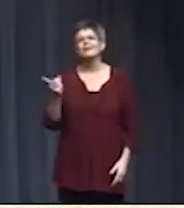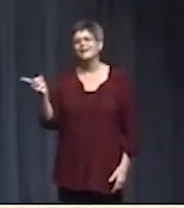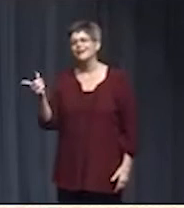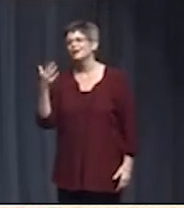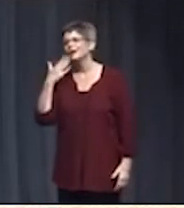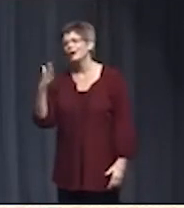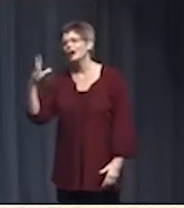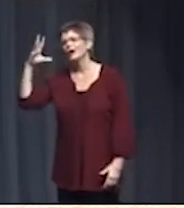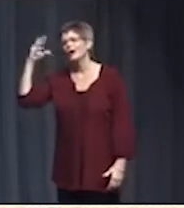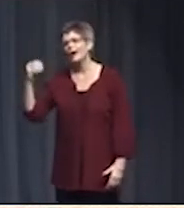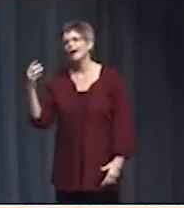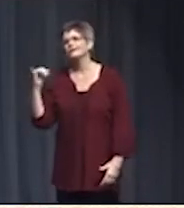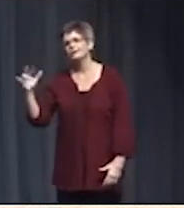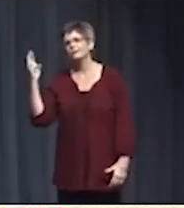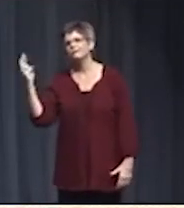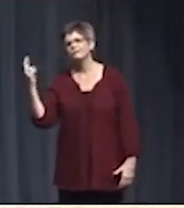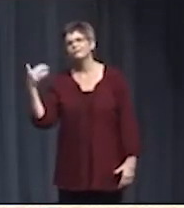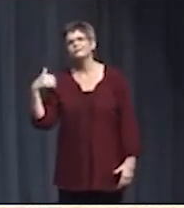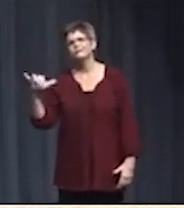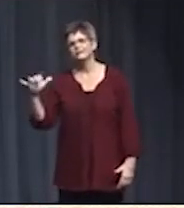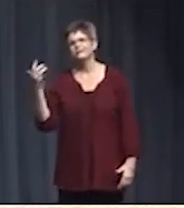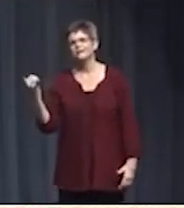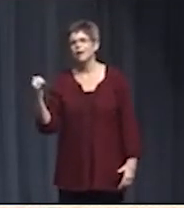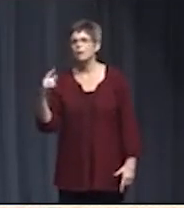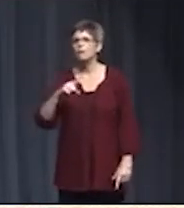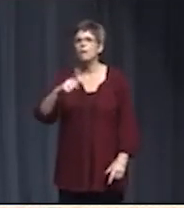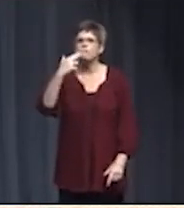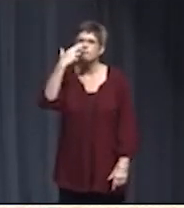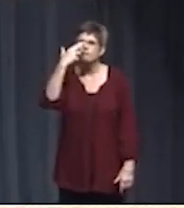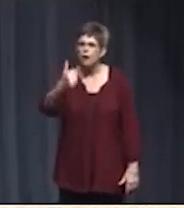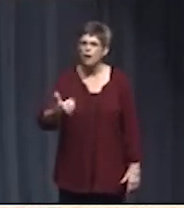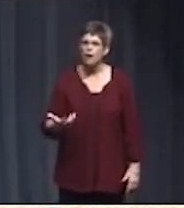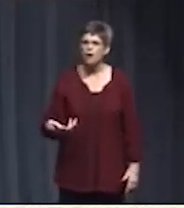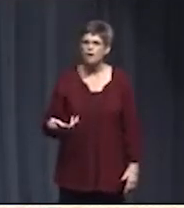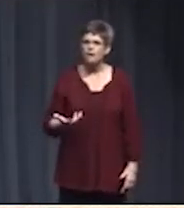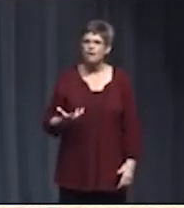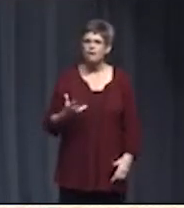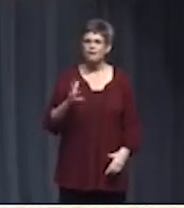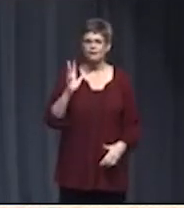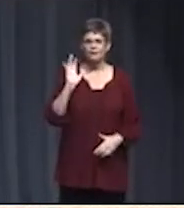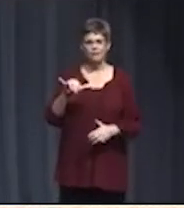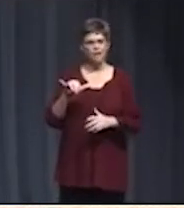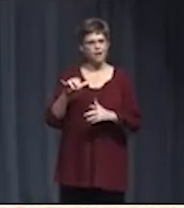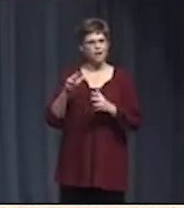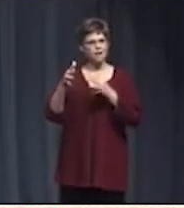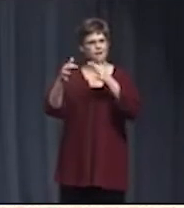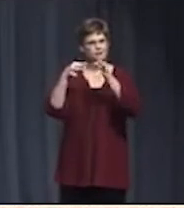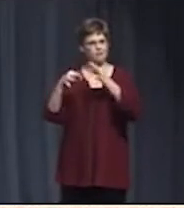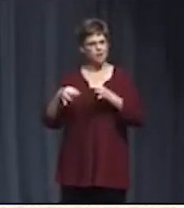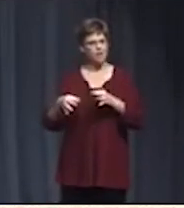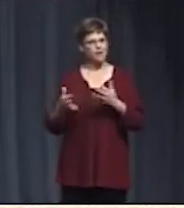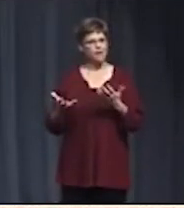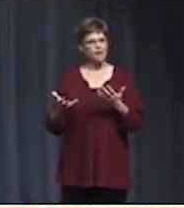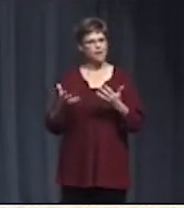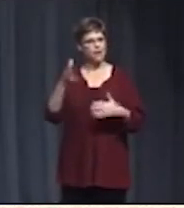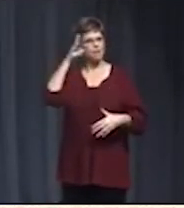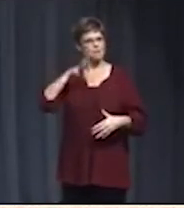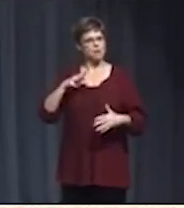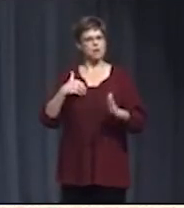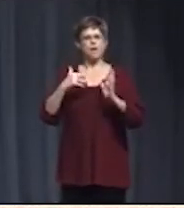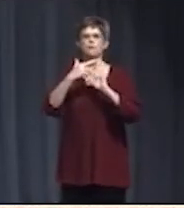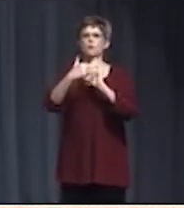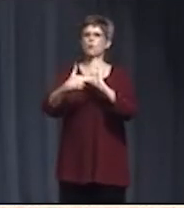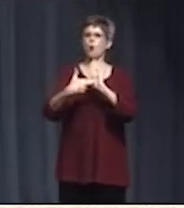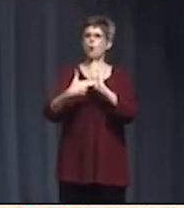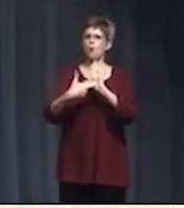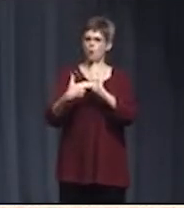Good guy. Still a really good friend. But it was a funny story. But it explains. We have our roles. We have our